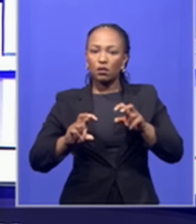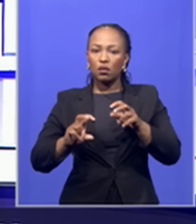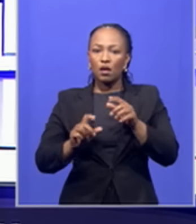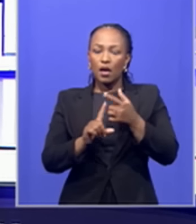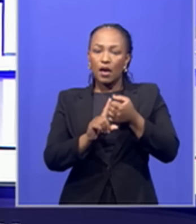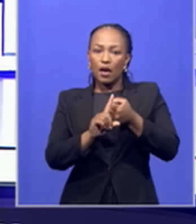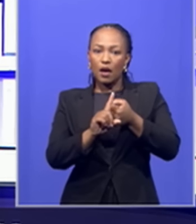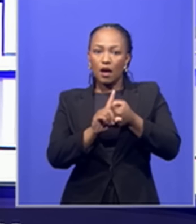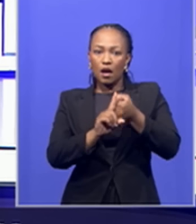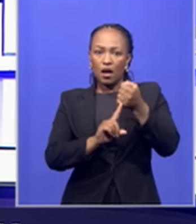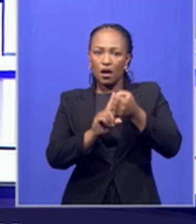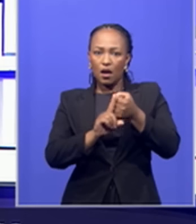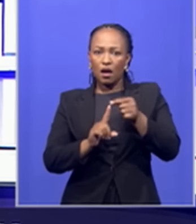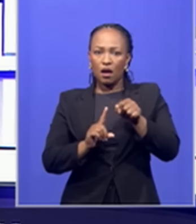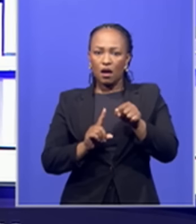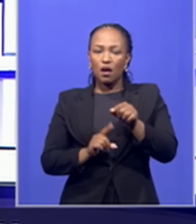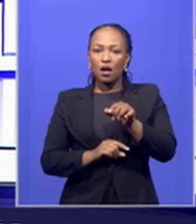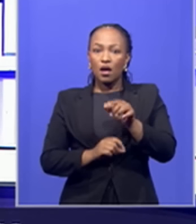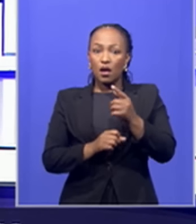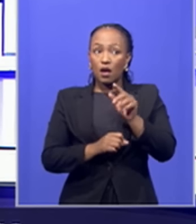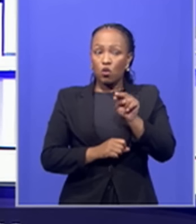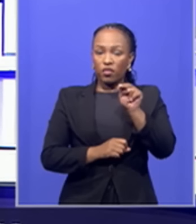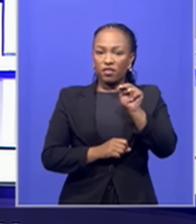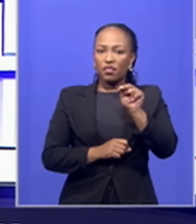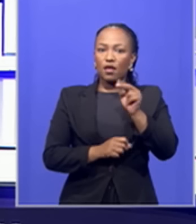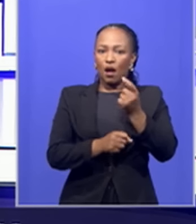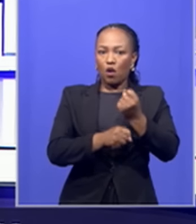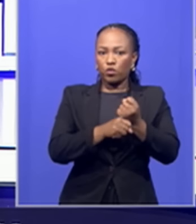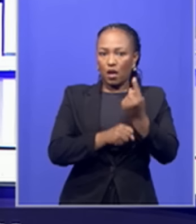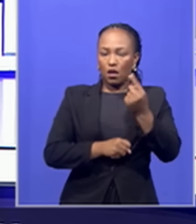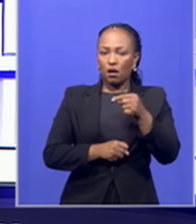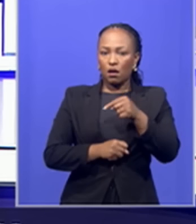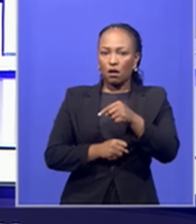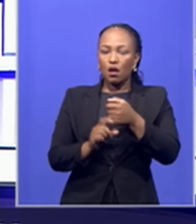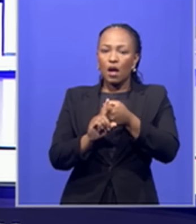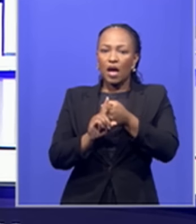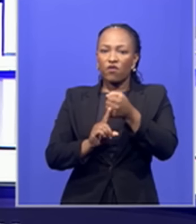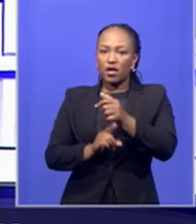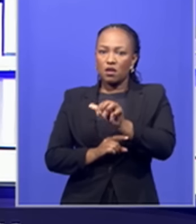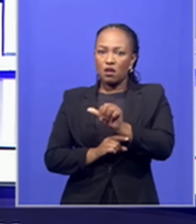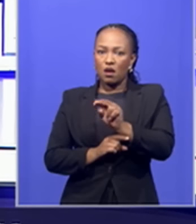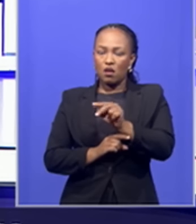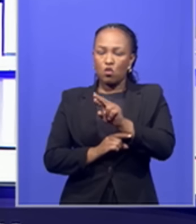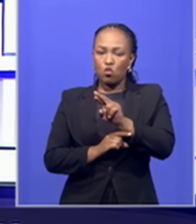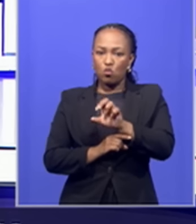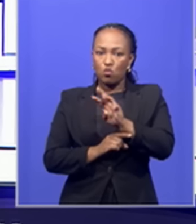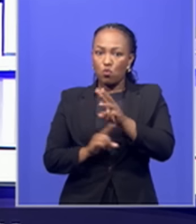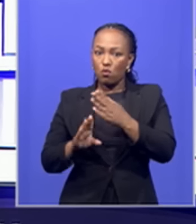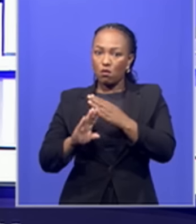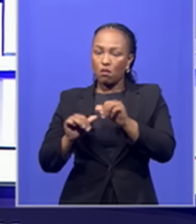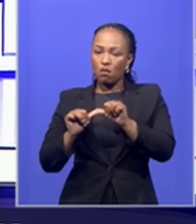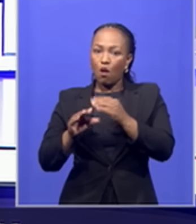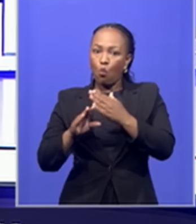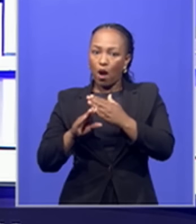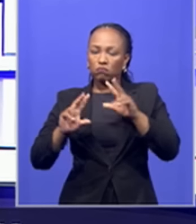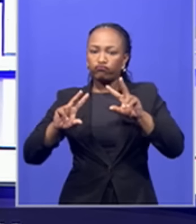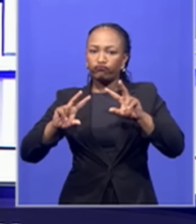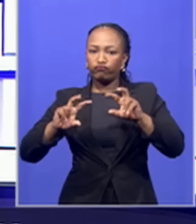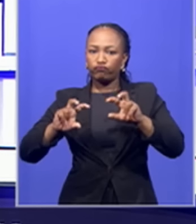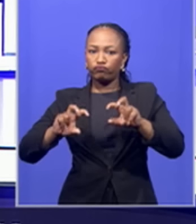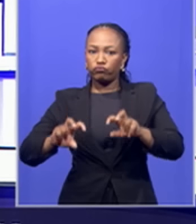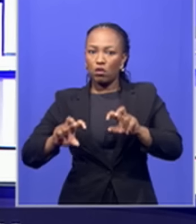mo borwa jwa Gauteng mo Advocate Andrew Chauke o nonofile go ka tswelela ka tiro ya gagwe ditlhotse di simolotse gompieno